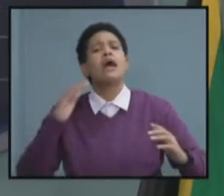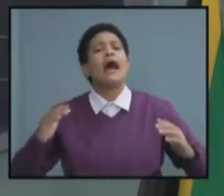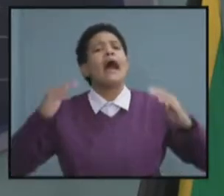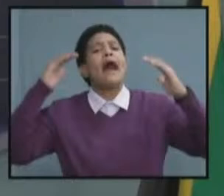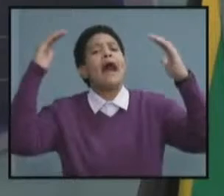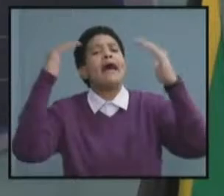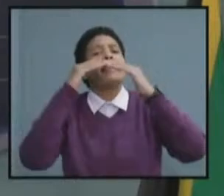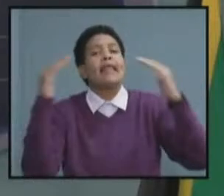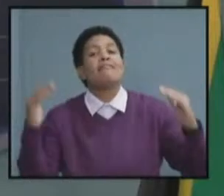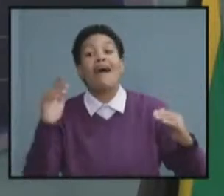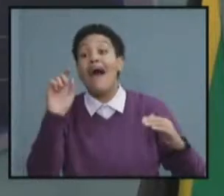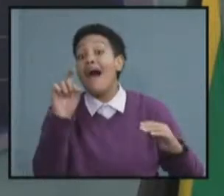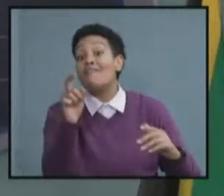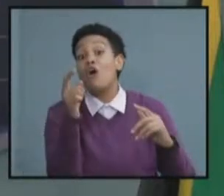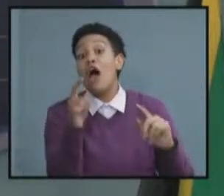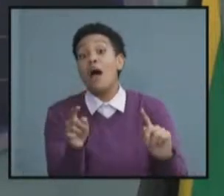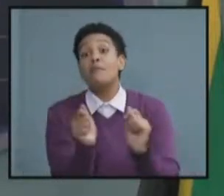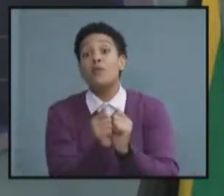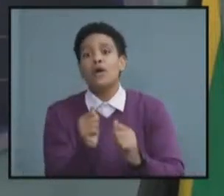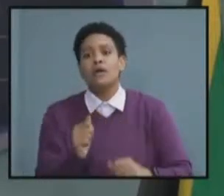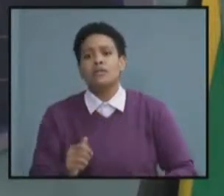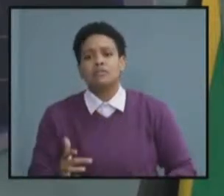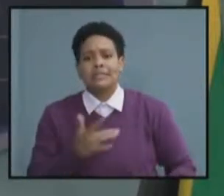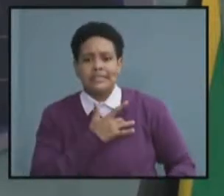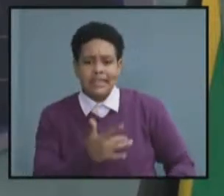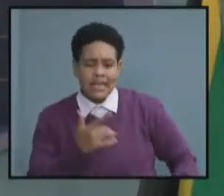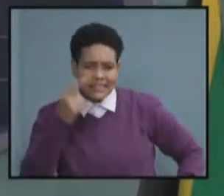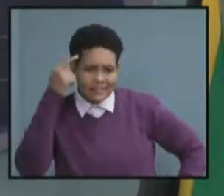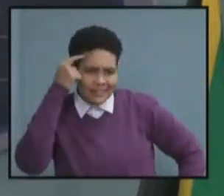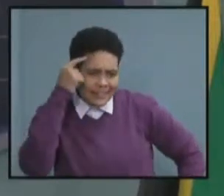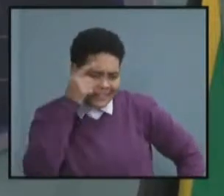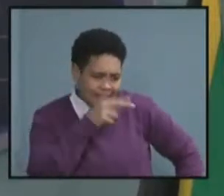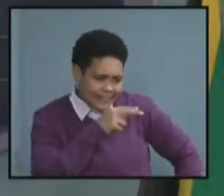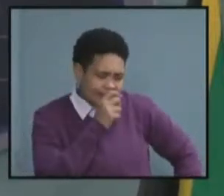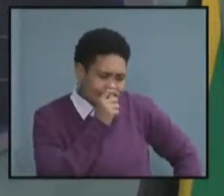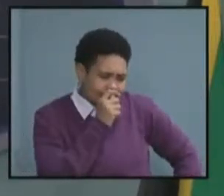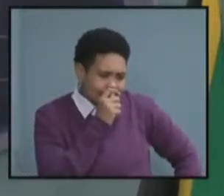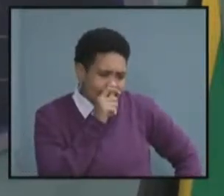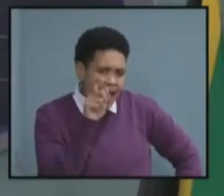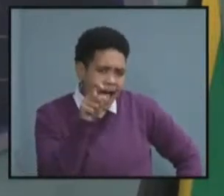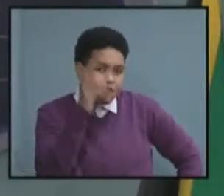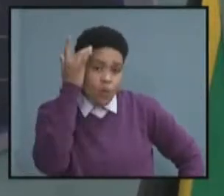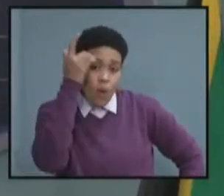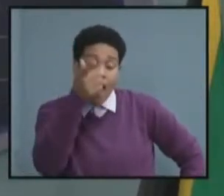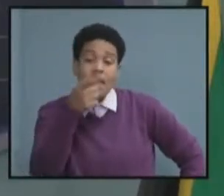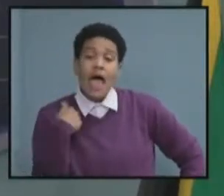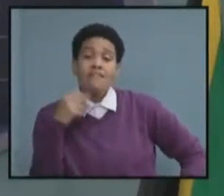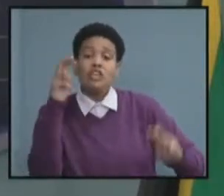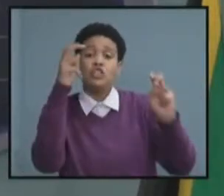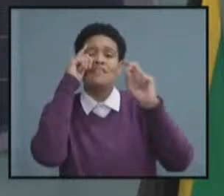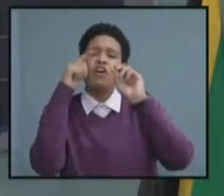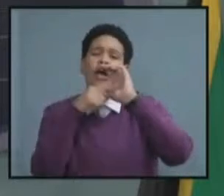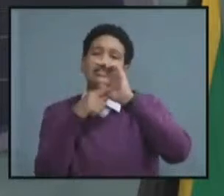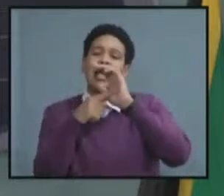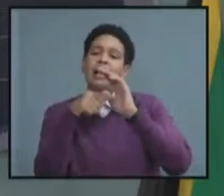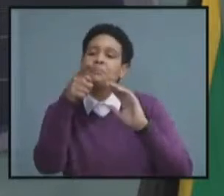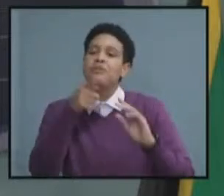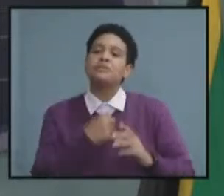level. They have to happen with great sensitivity, because you have issues, for